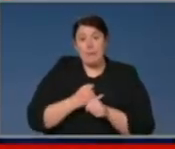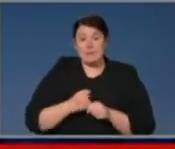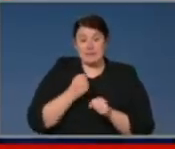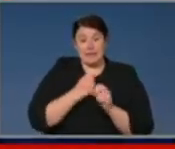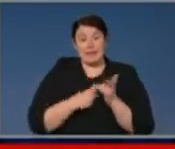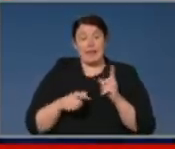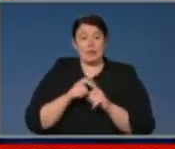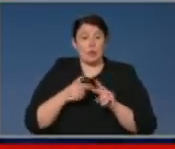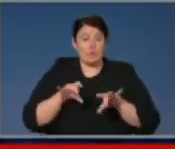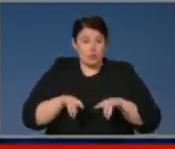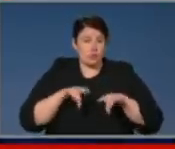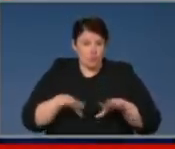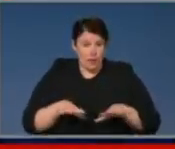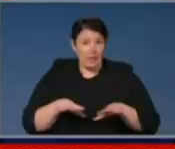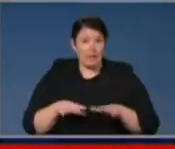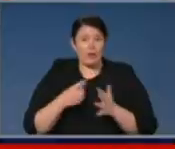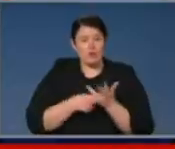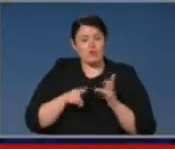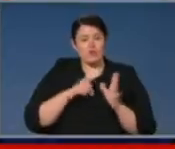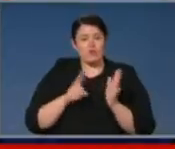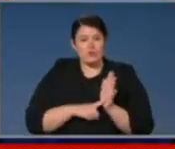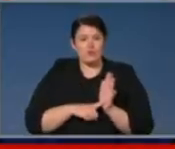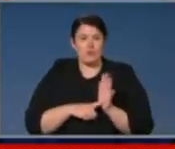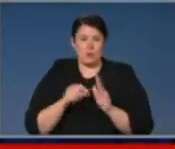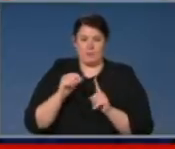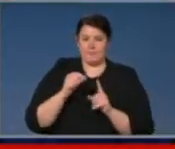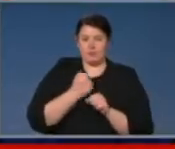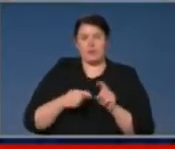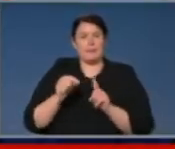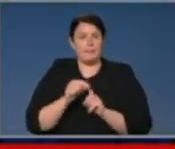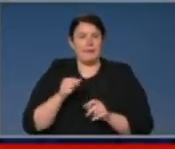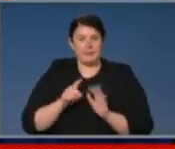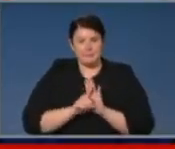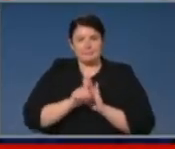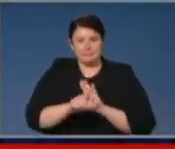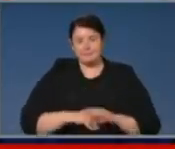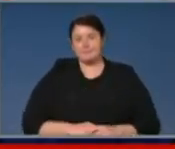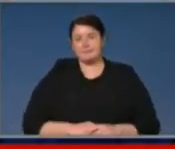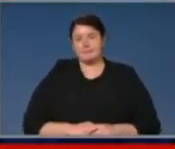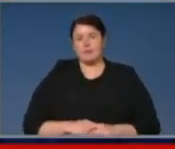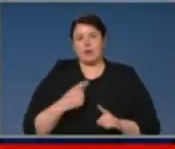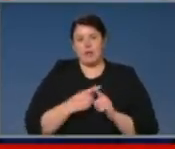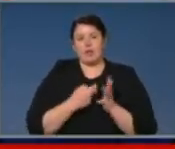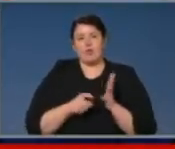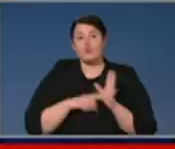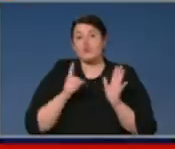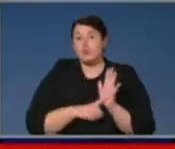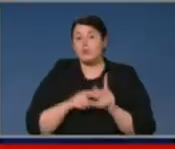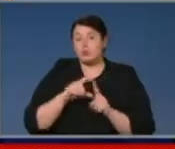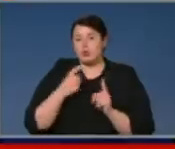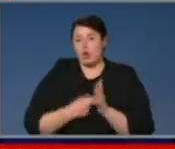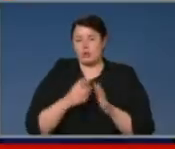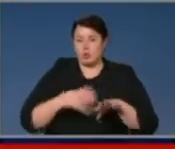Australia, the Royal Australian College of Physicians, the Royal Australian College of GPs, and the Rural Doctors Association of